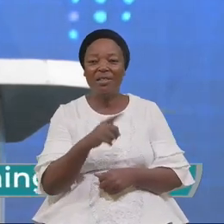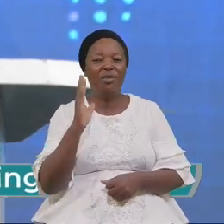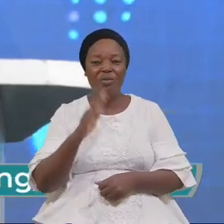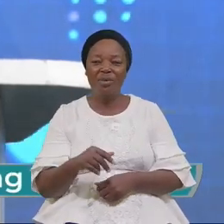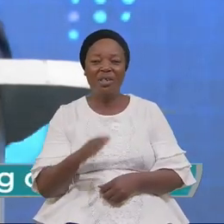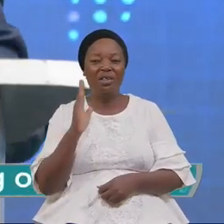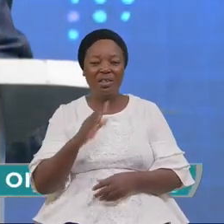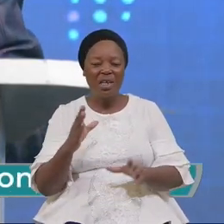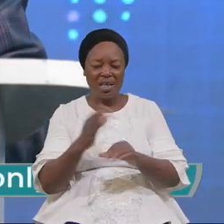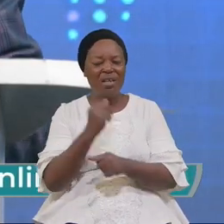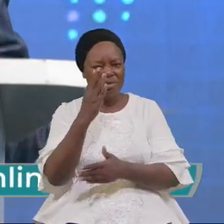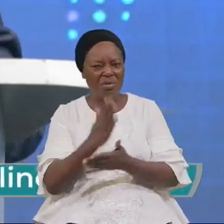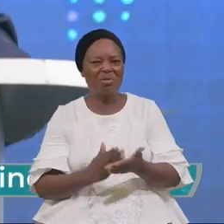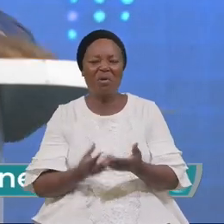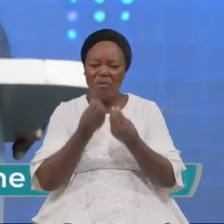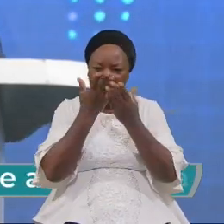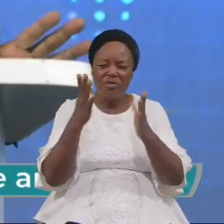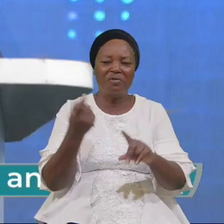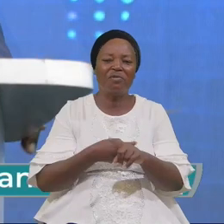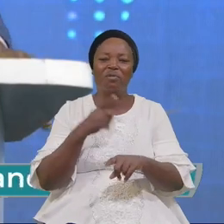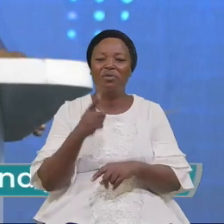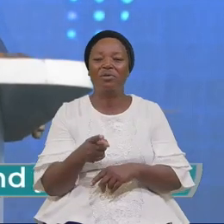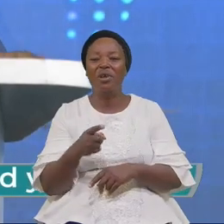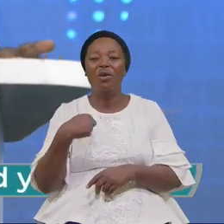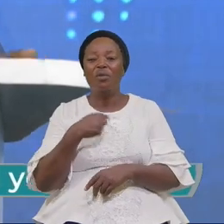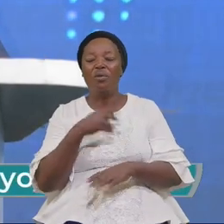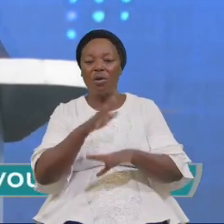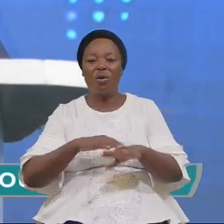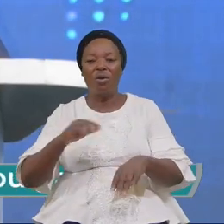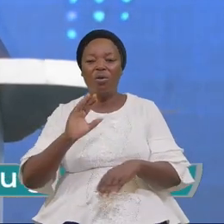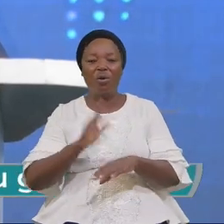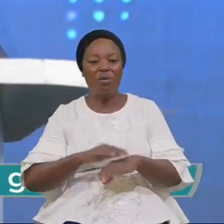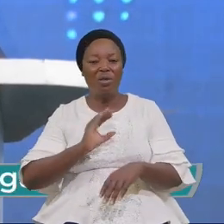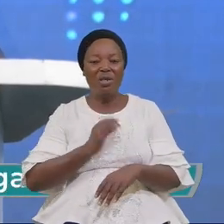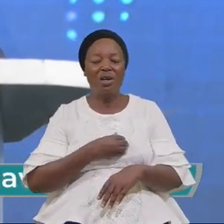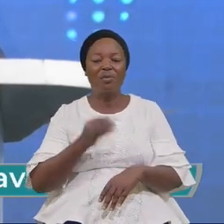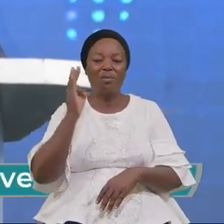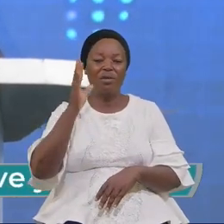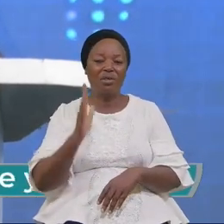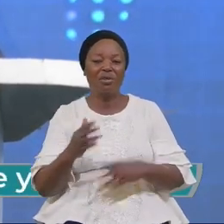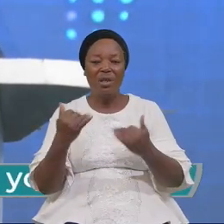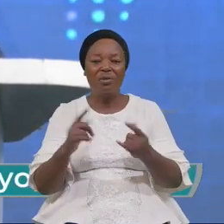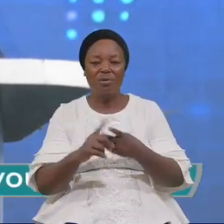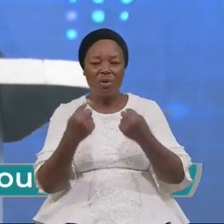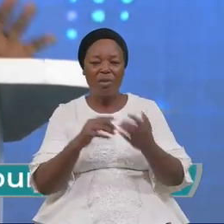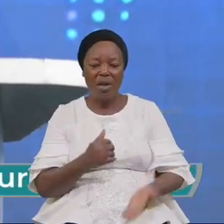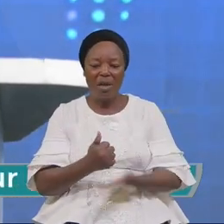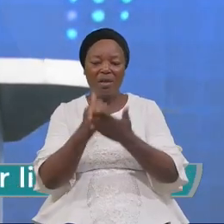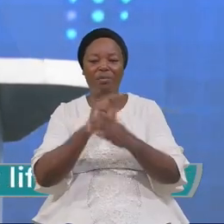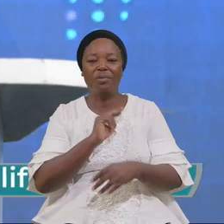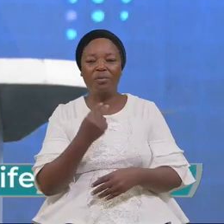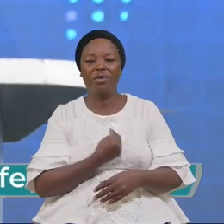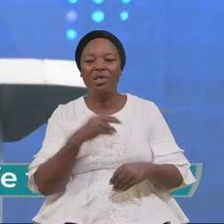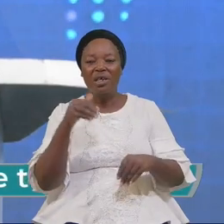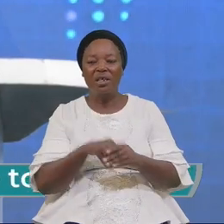some details from you. We call on our moderating overseer tonight to help us